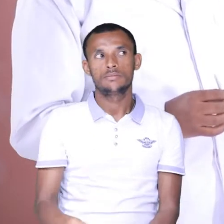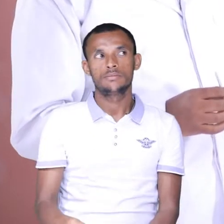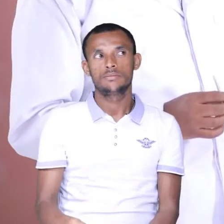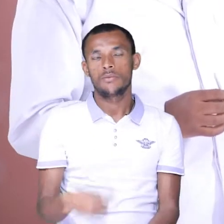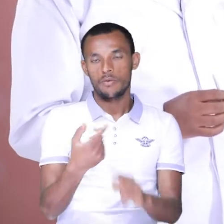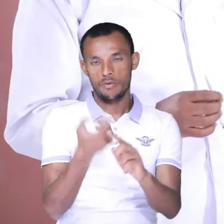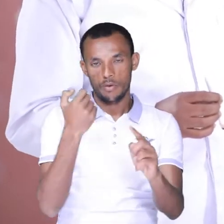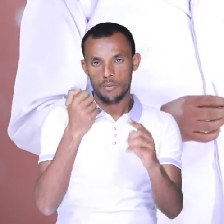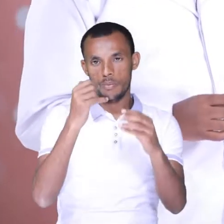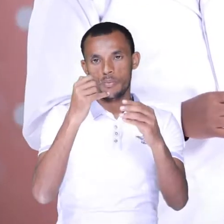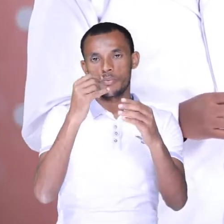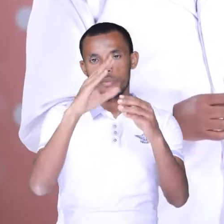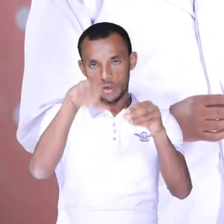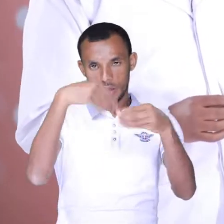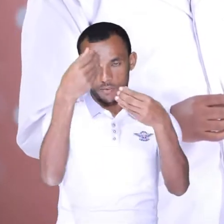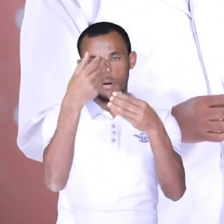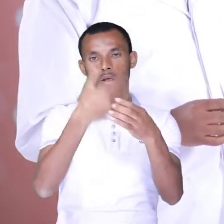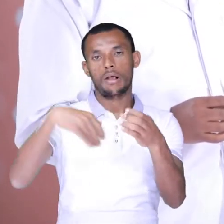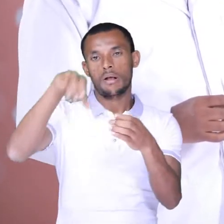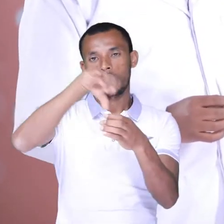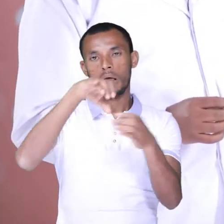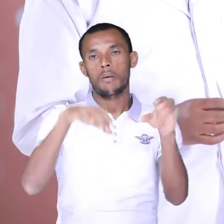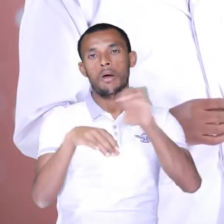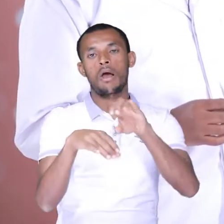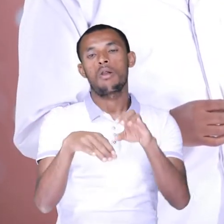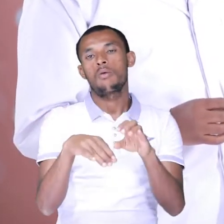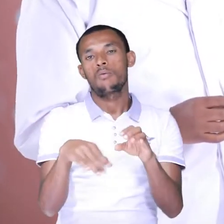from a given chemical formula,